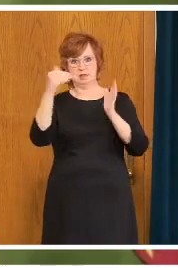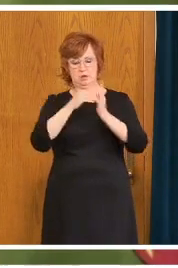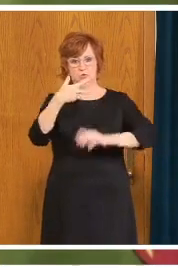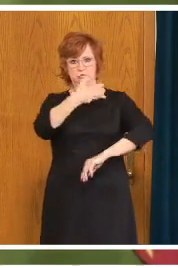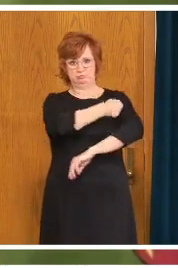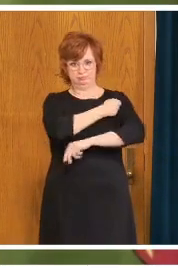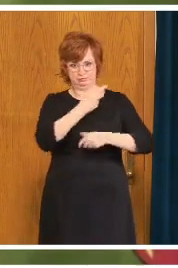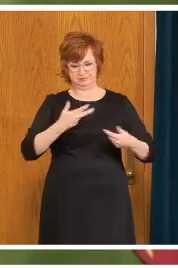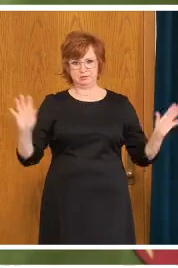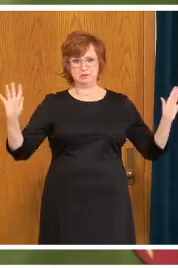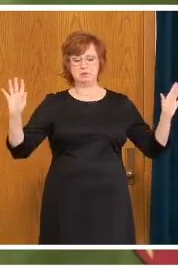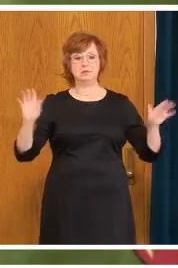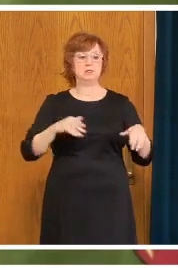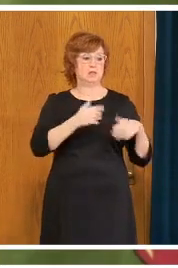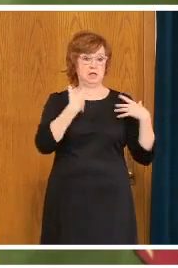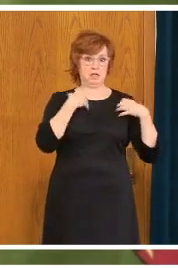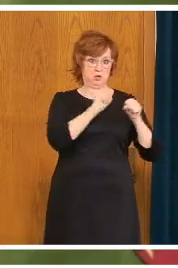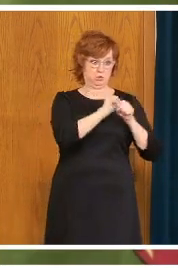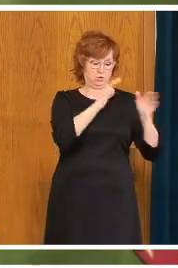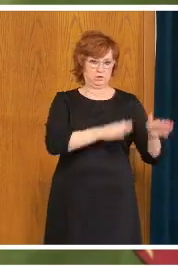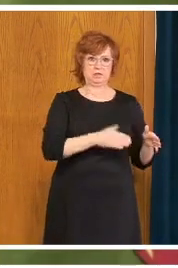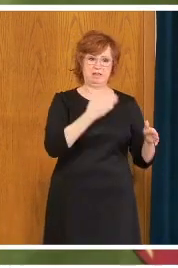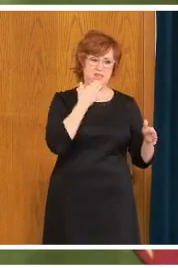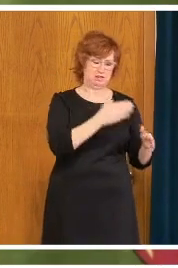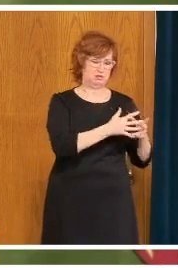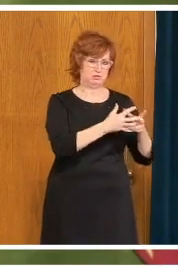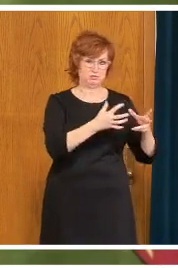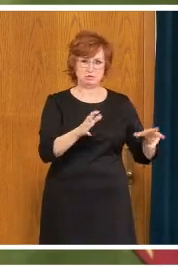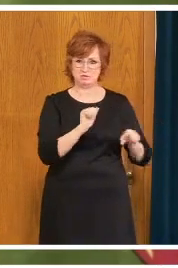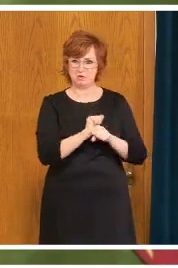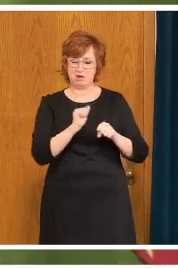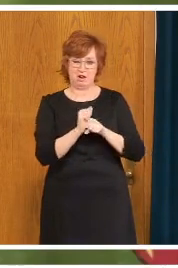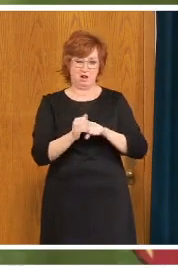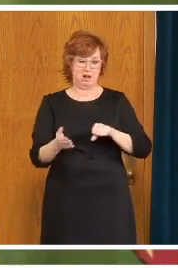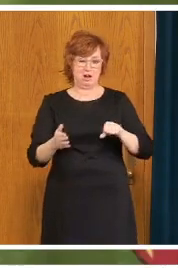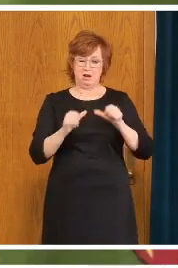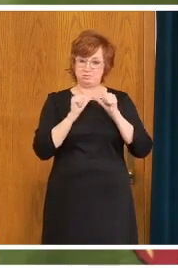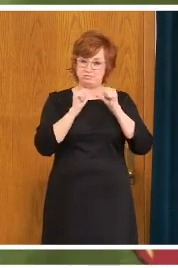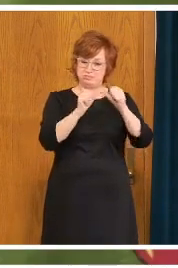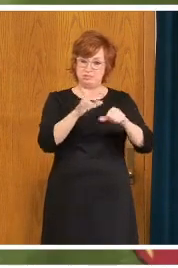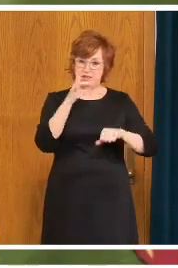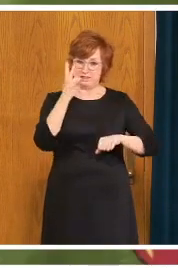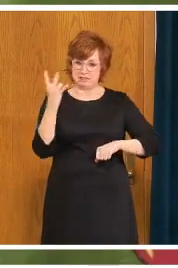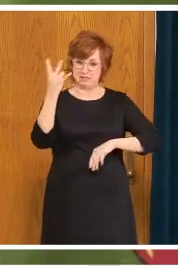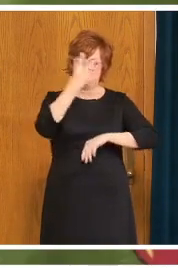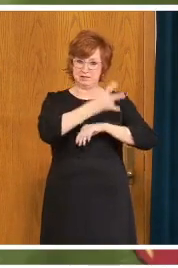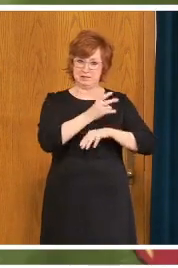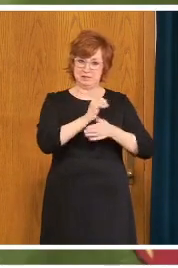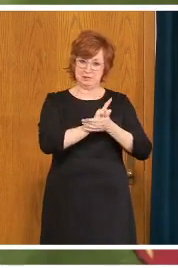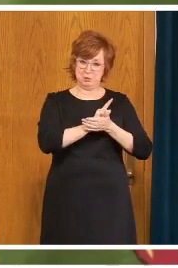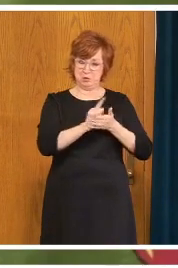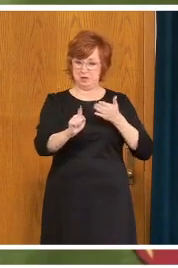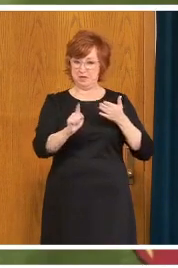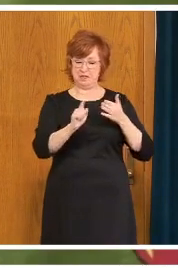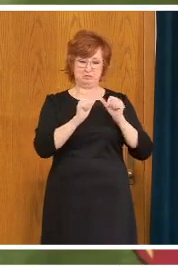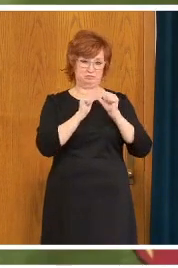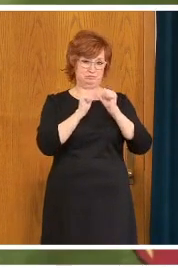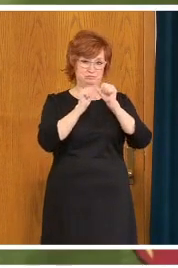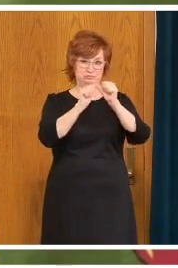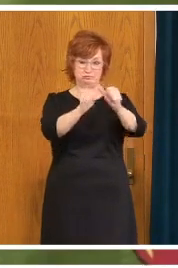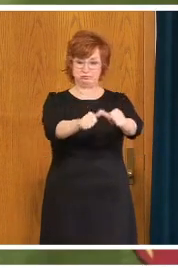workers who are working long hours, 7 days a week, to deliver the largest vaccination program ever